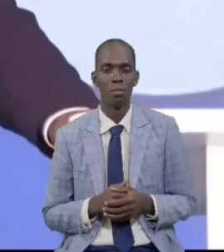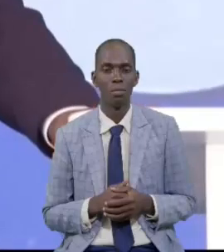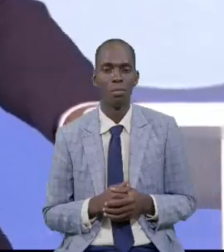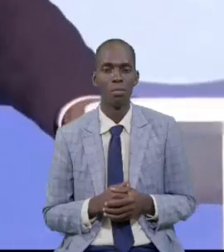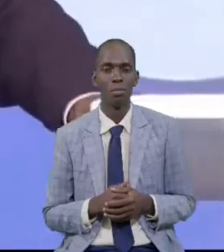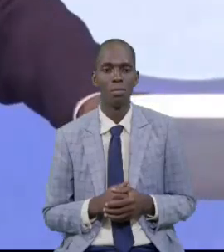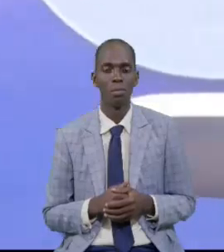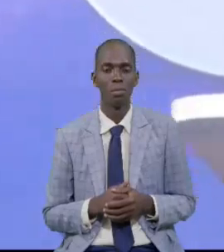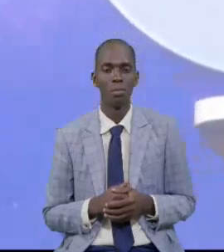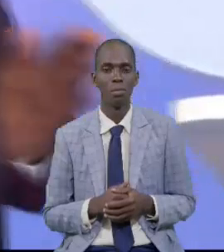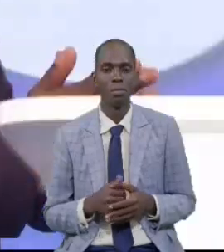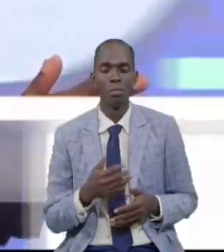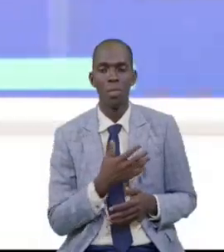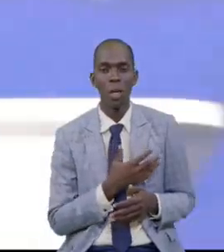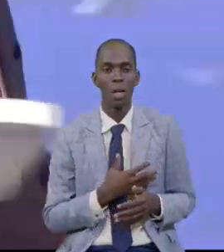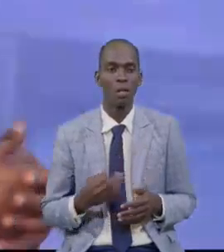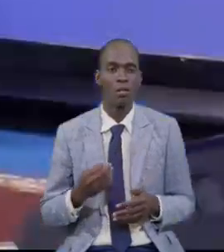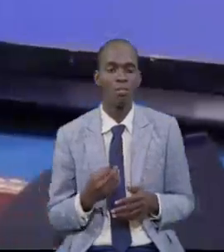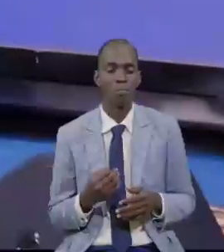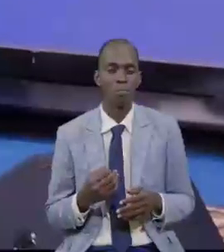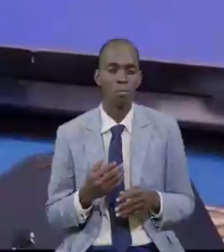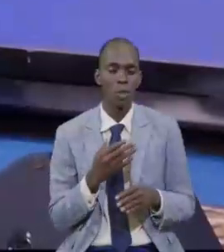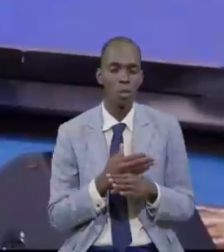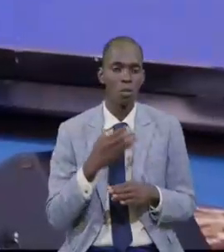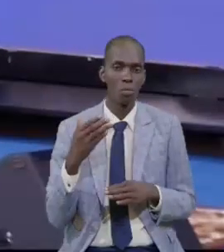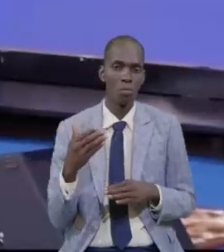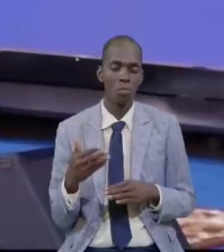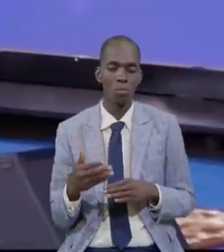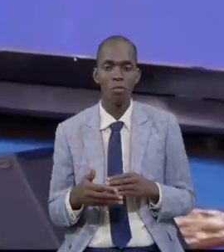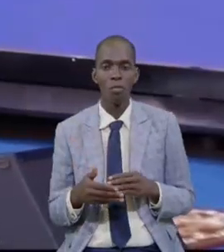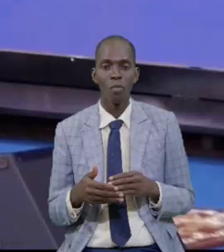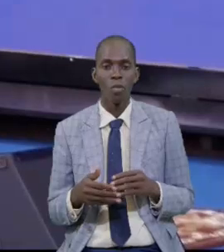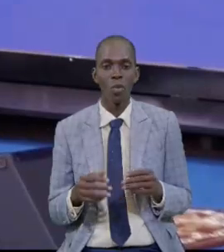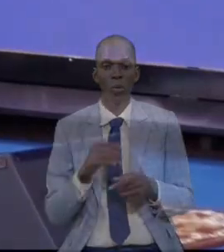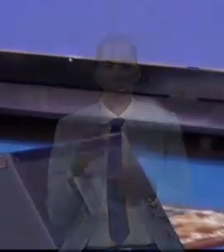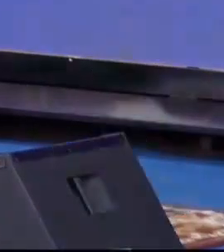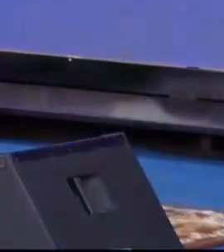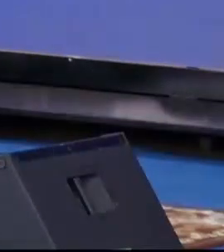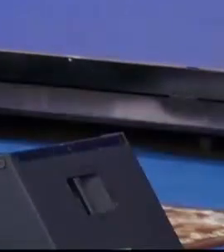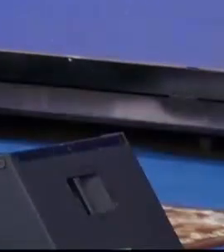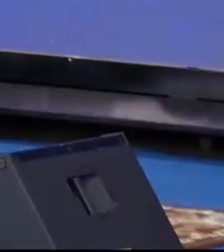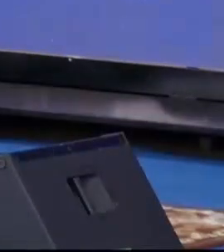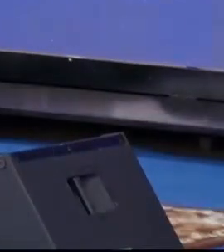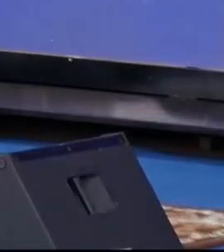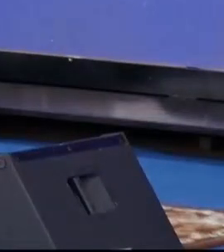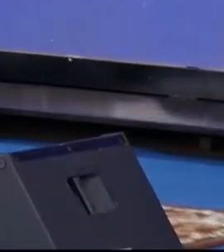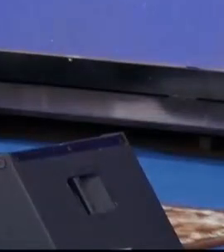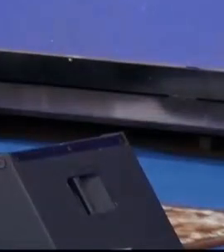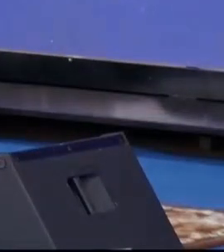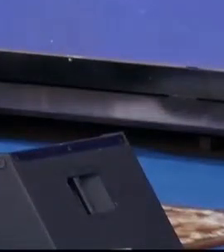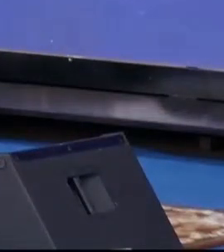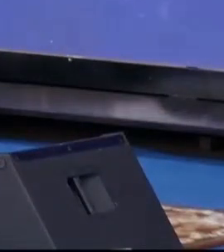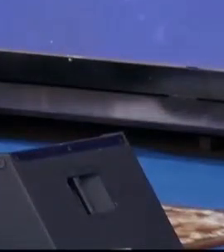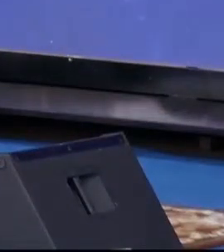boundlessness of salvation in Christ. The accomplished salvation in my heart,